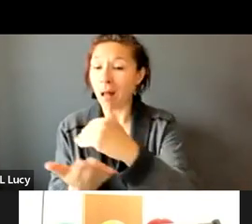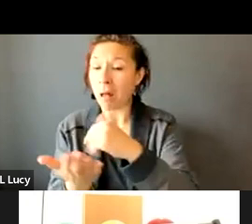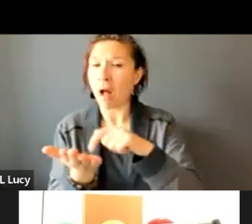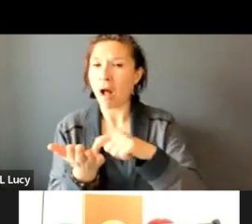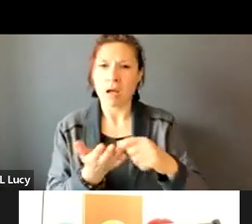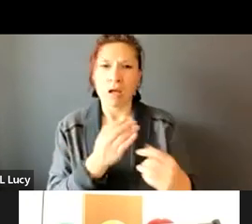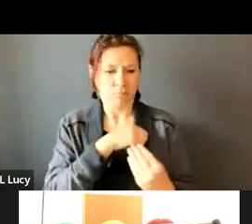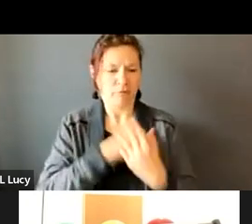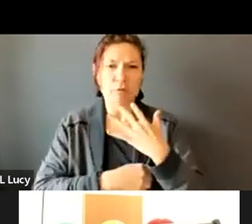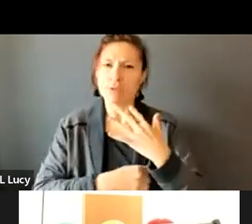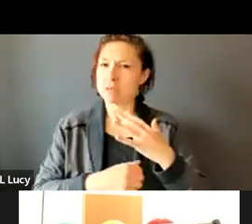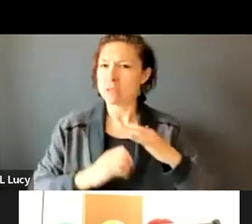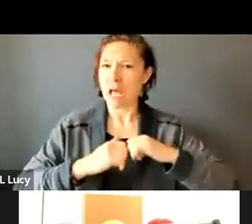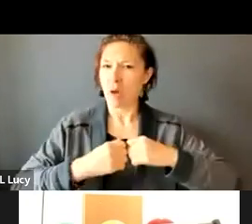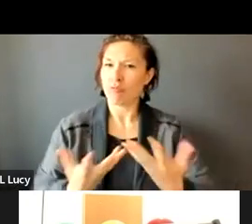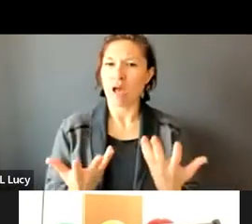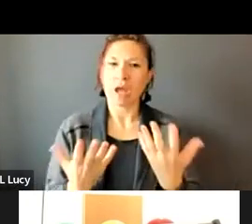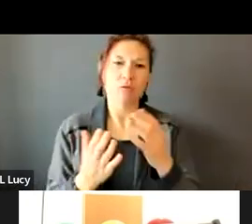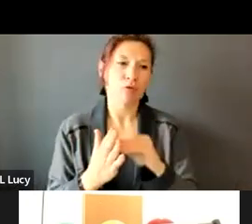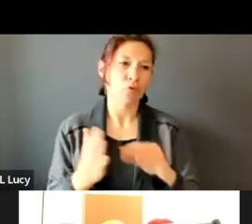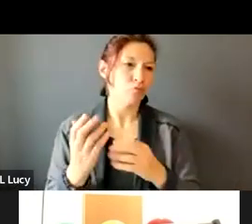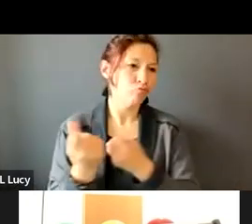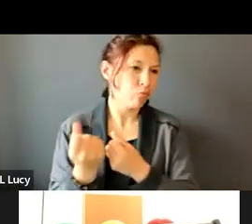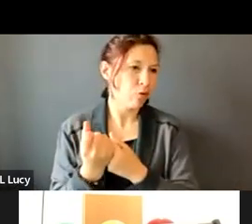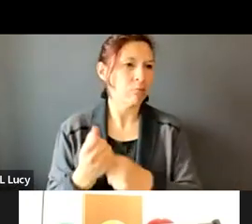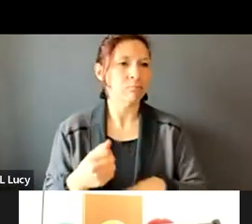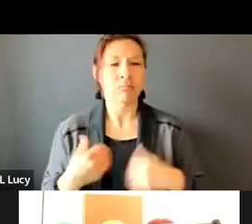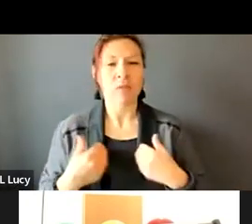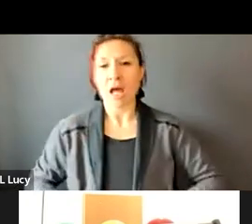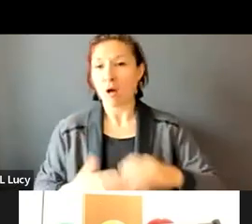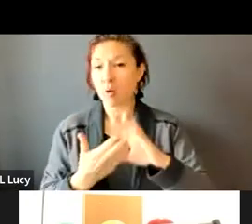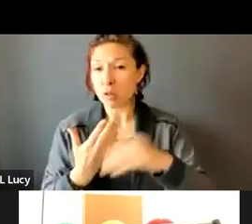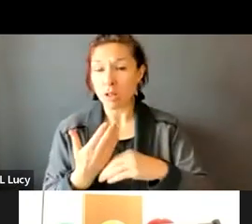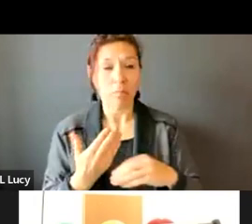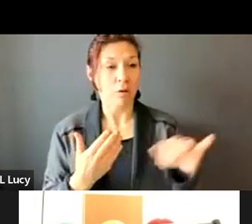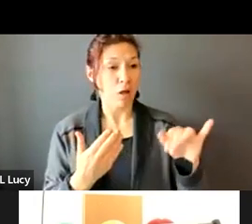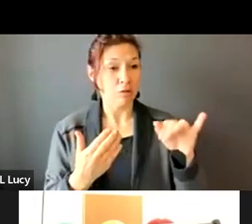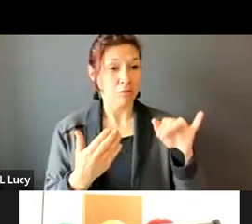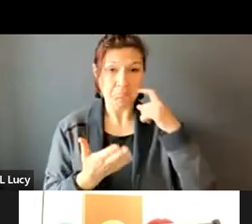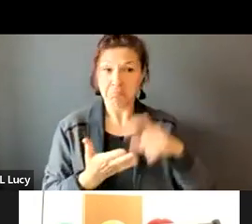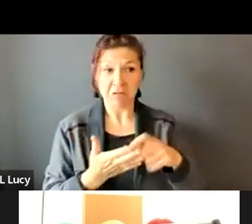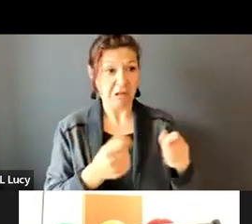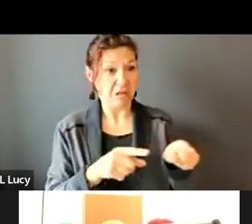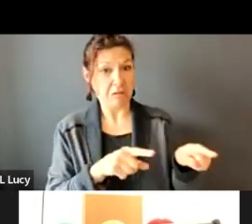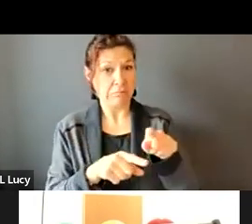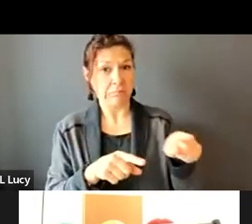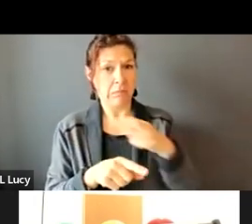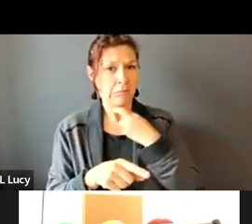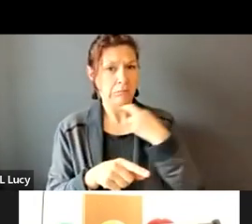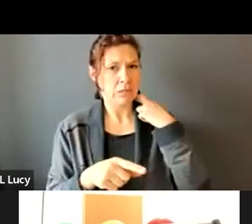and be able to kind of shift if we're seeing risky behavior in particular areas emerge